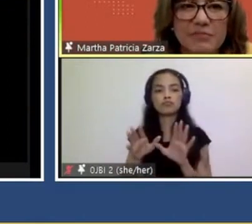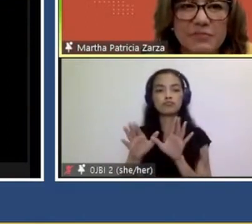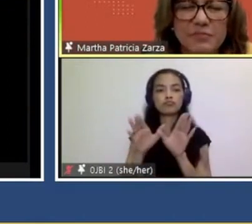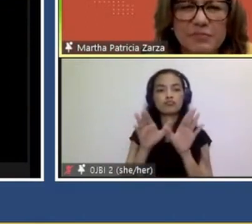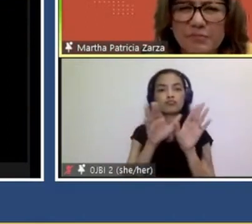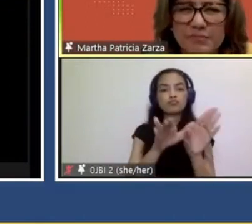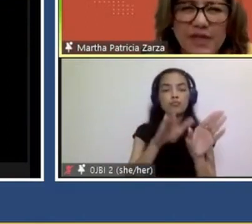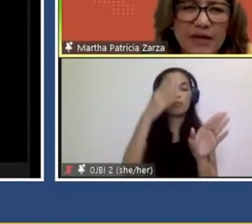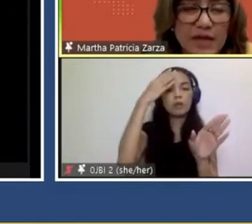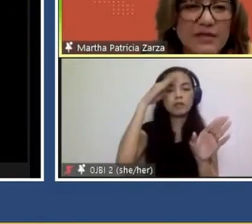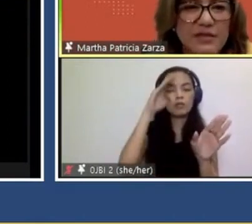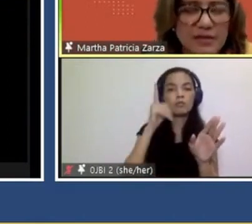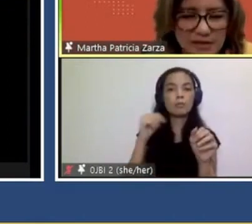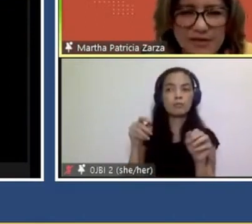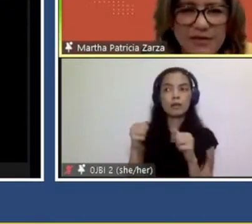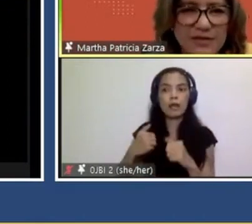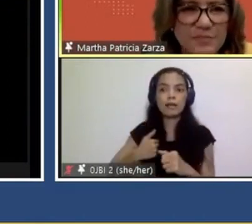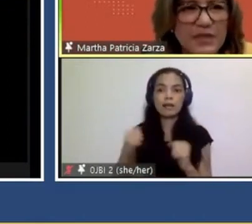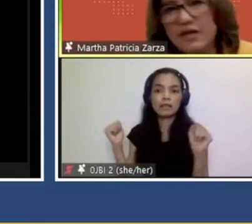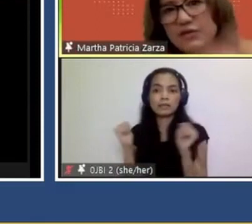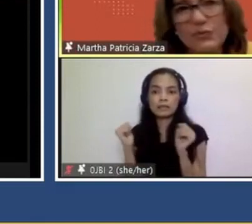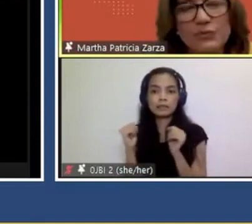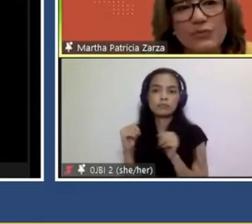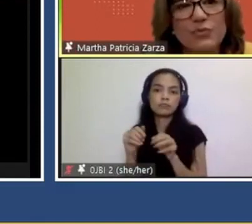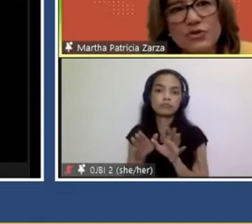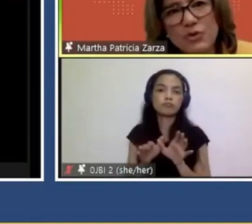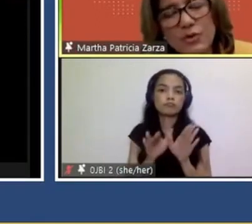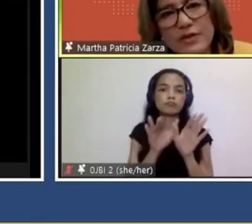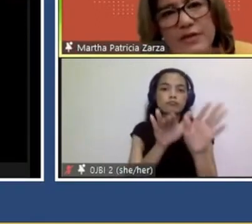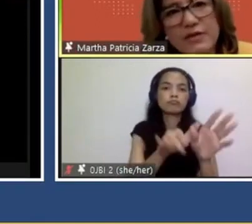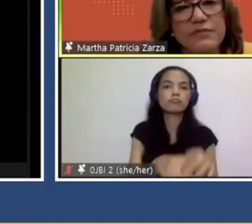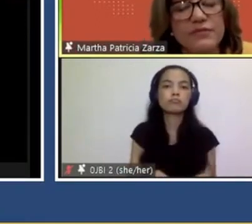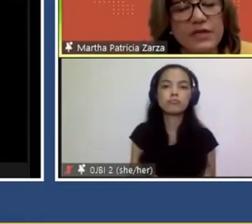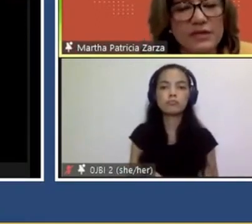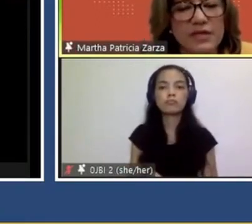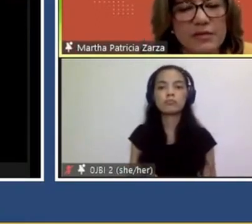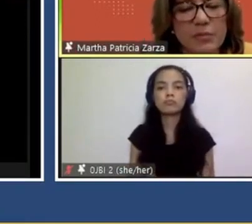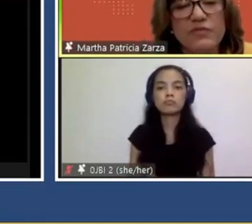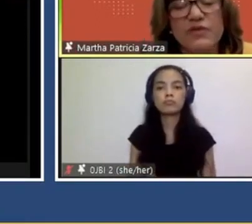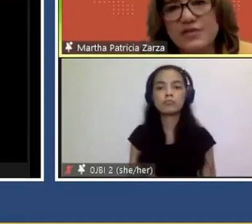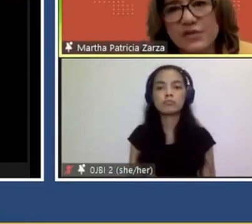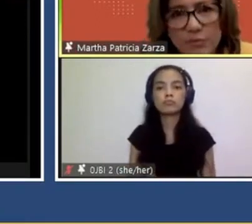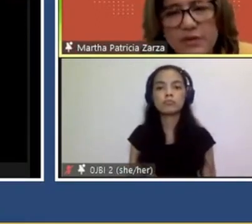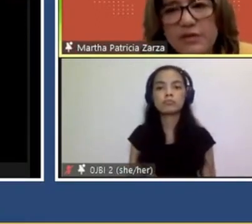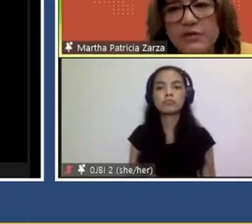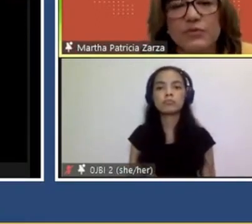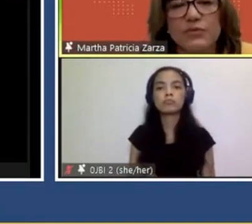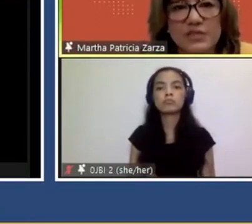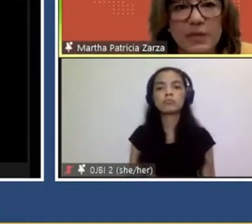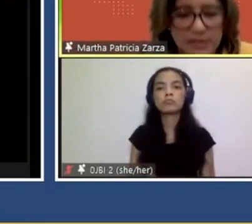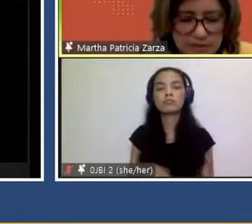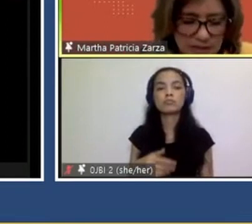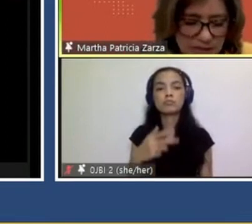it's a great spectacle to watch all the butterflies coming